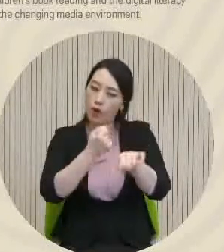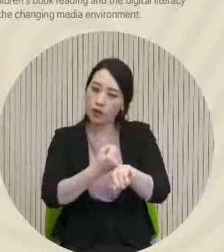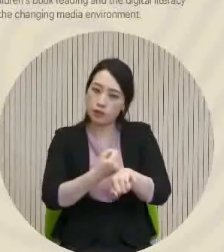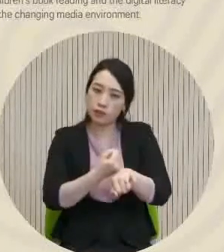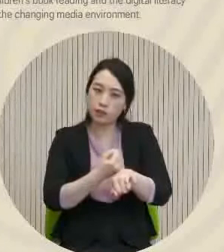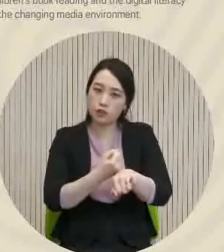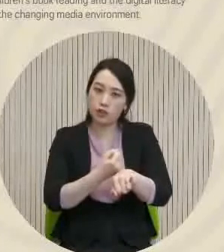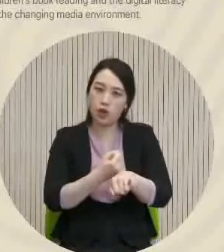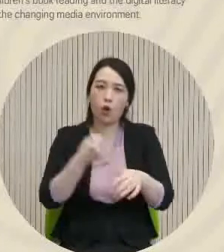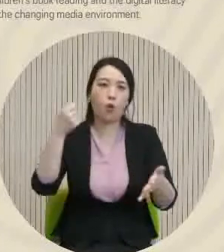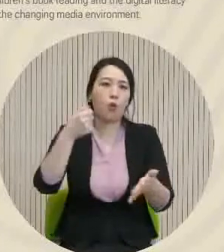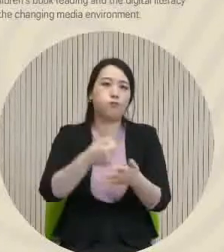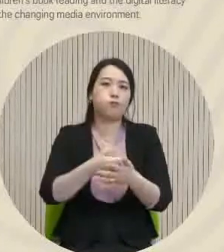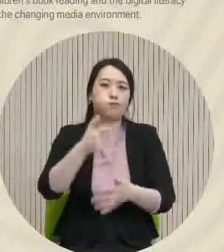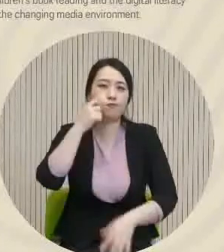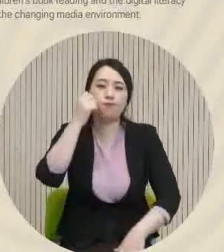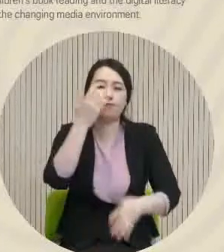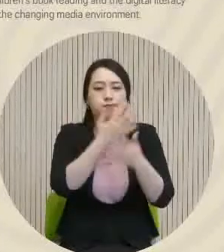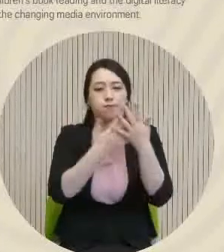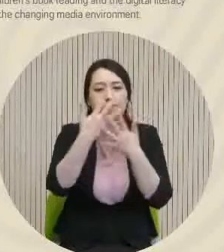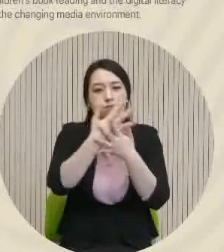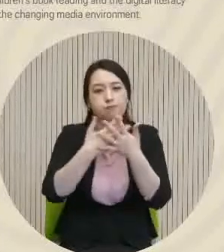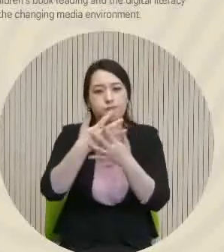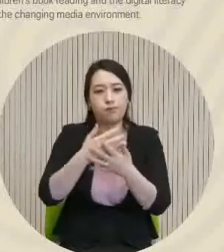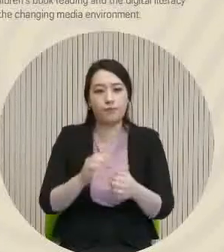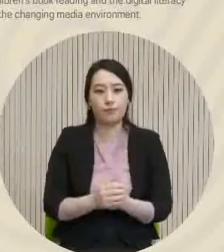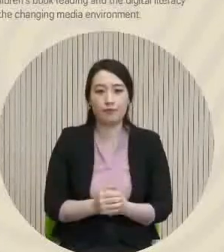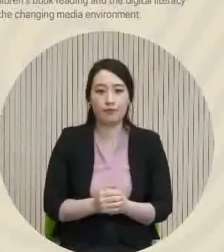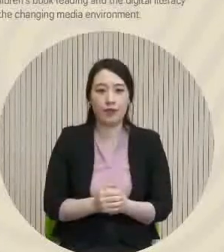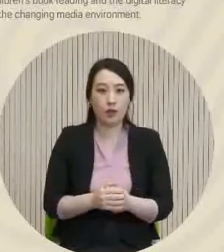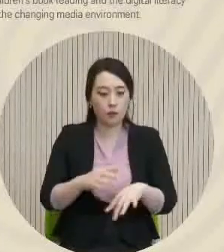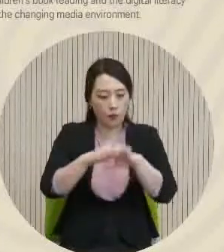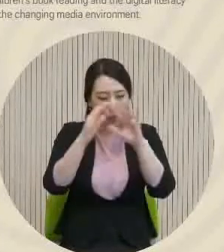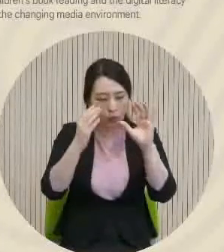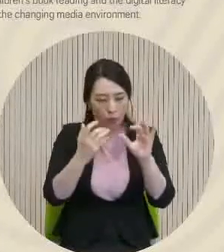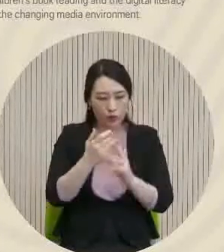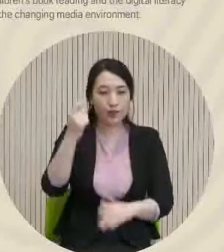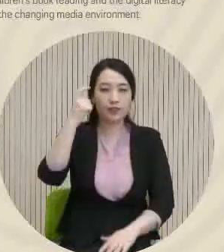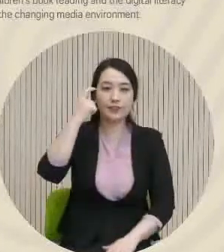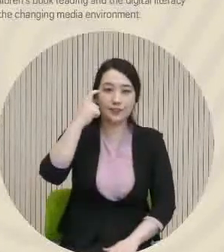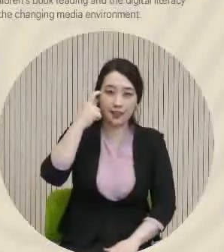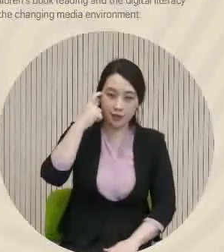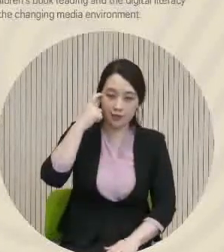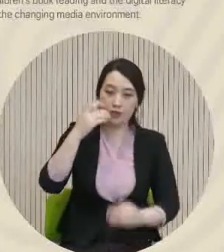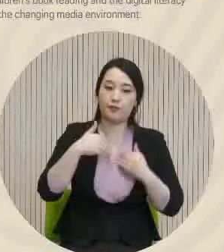And maybe we can, these were the three options that we considered.